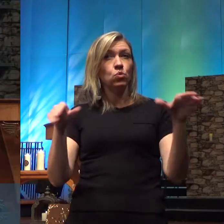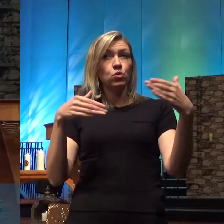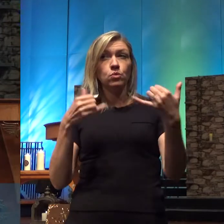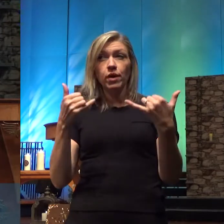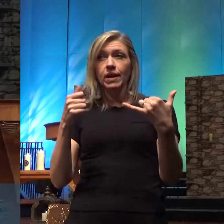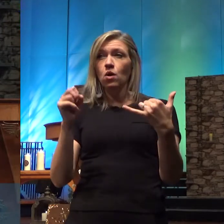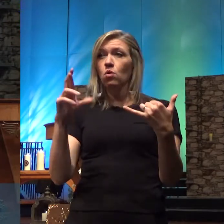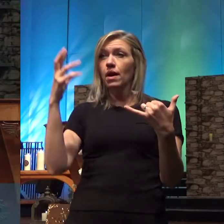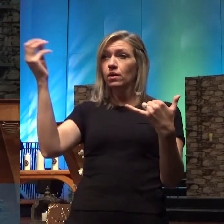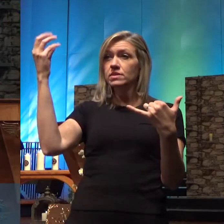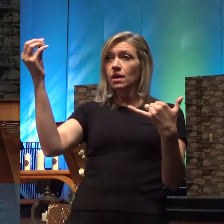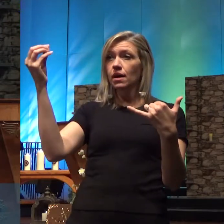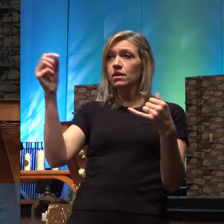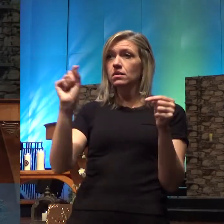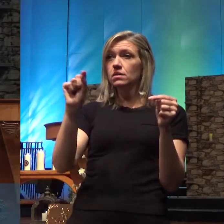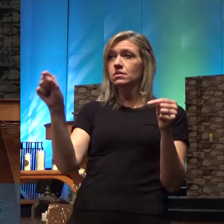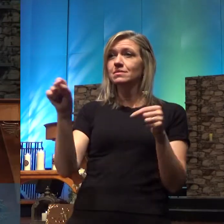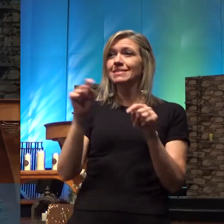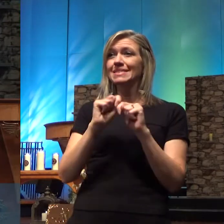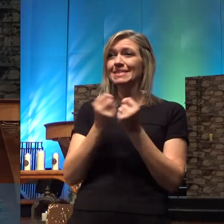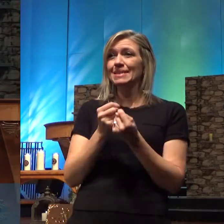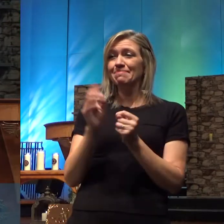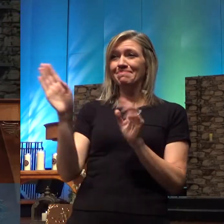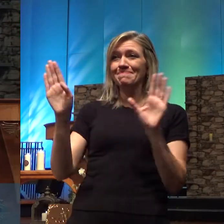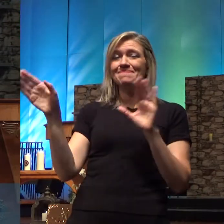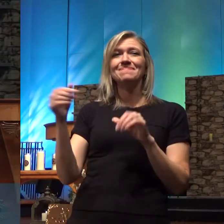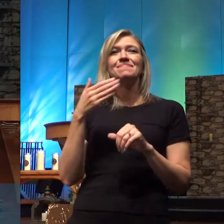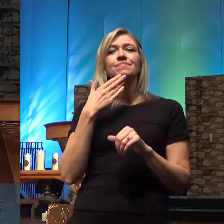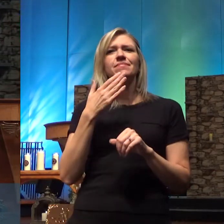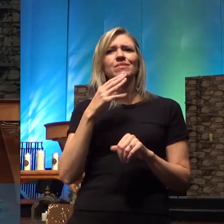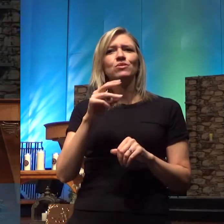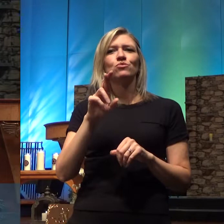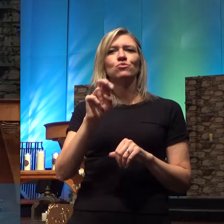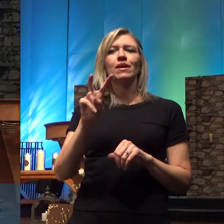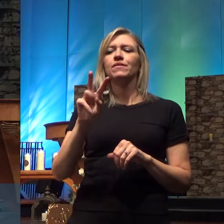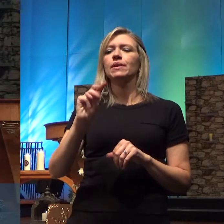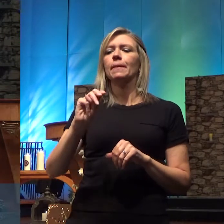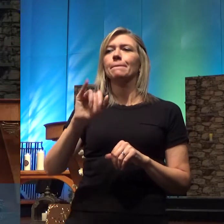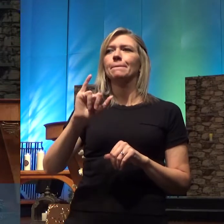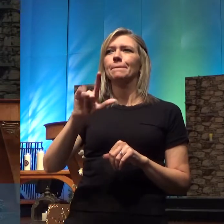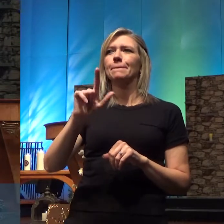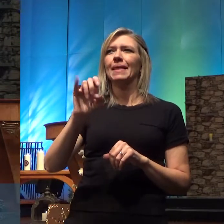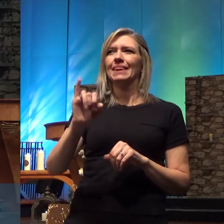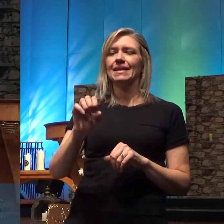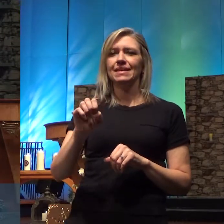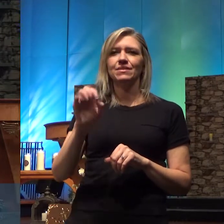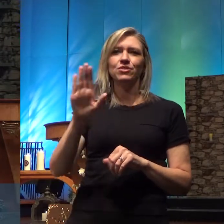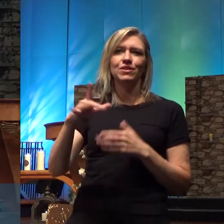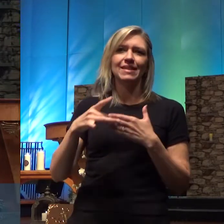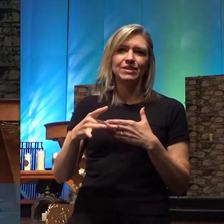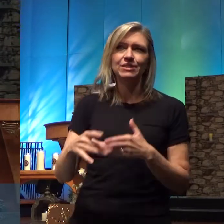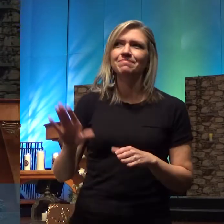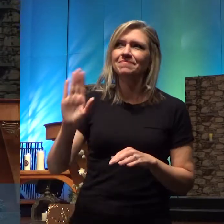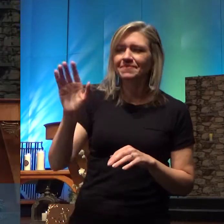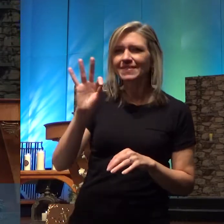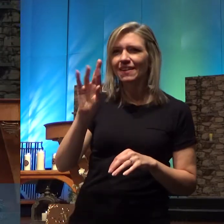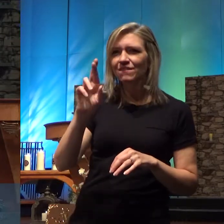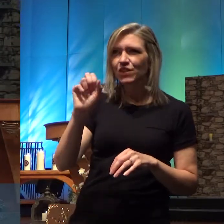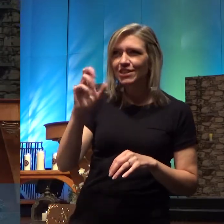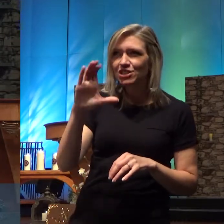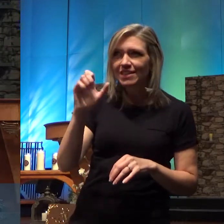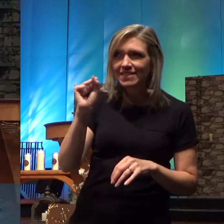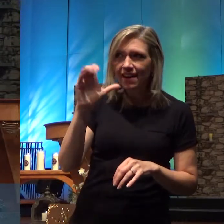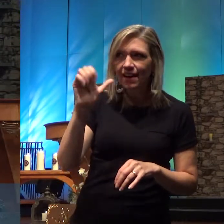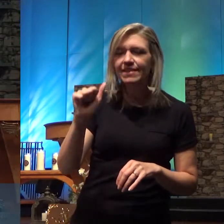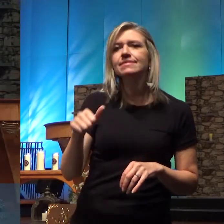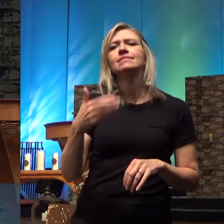Are they all outside? We're so grateful for all of you. Thank you to Reverend Millie and all of your leadership. Hey, Francesca. And